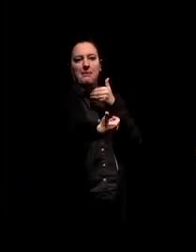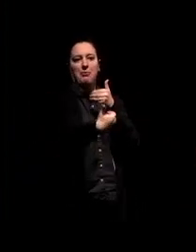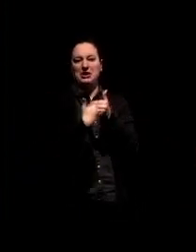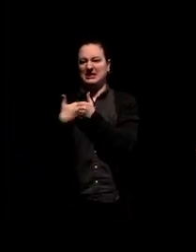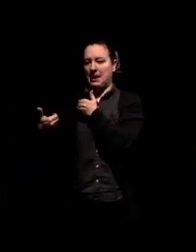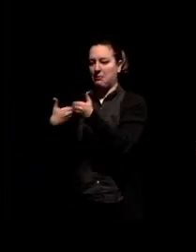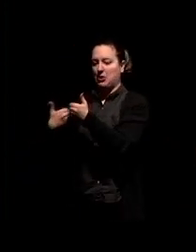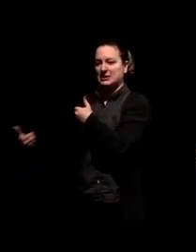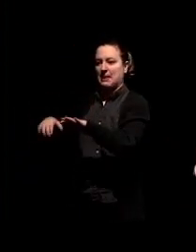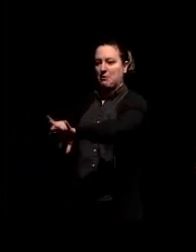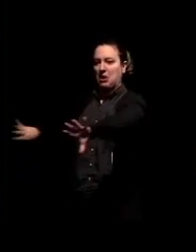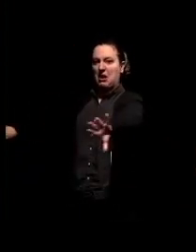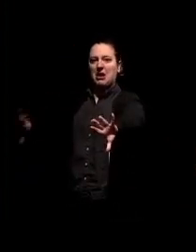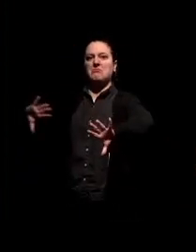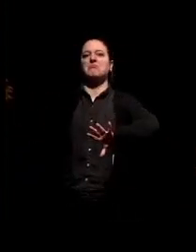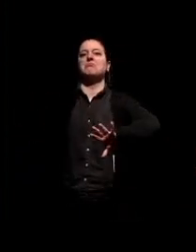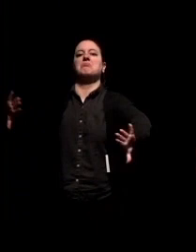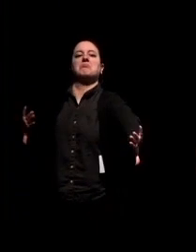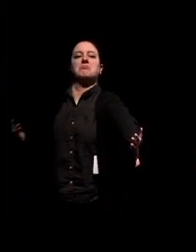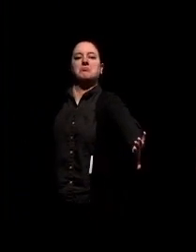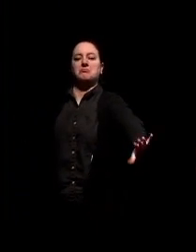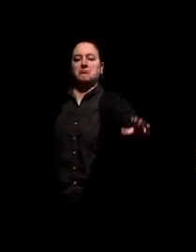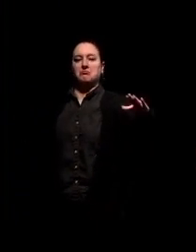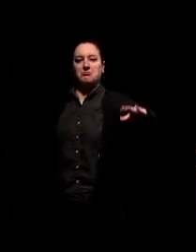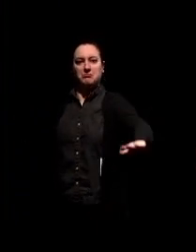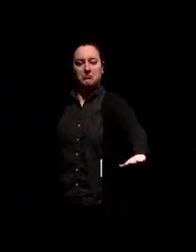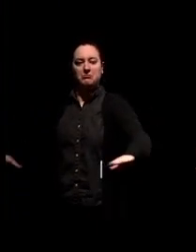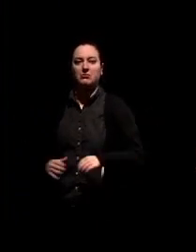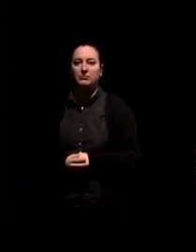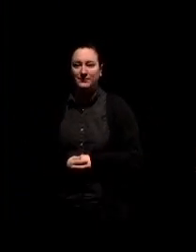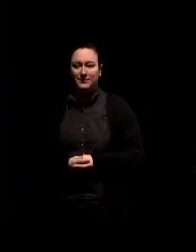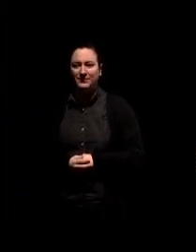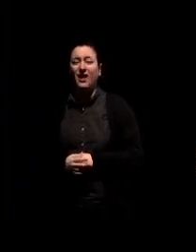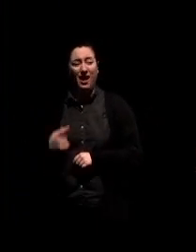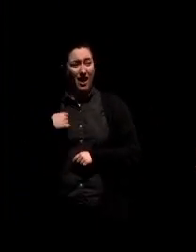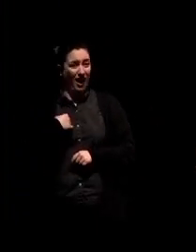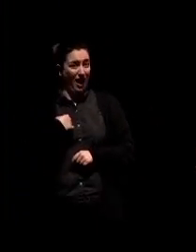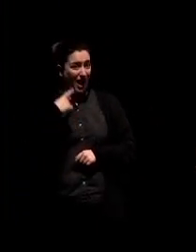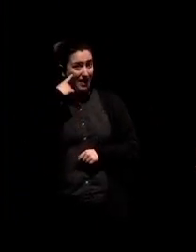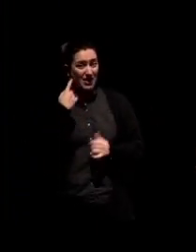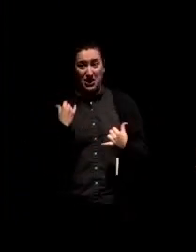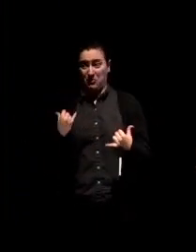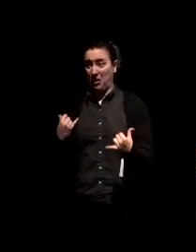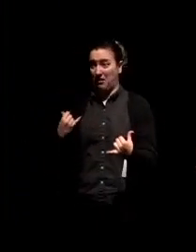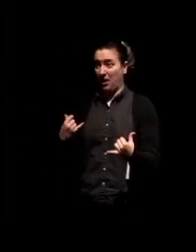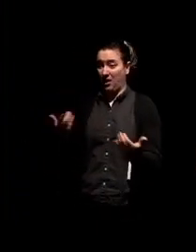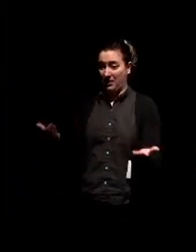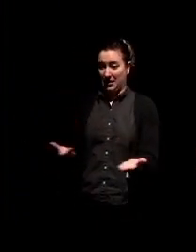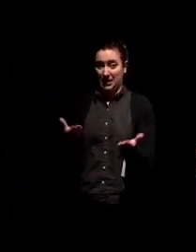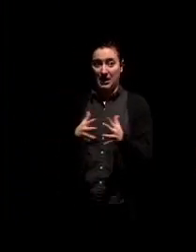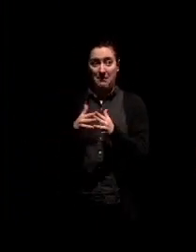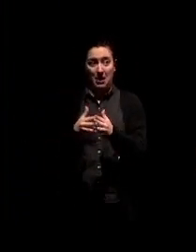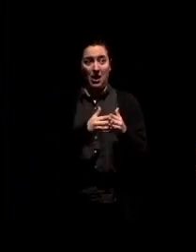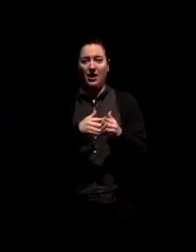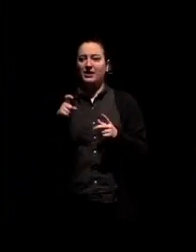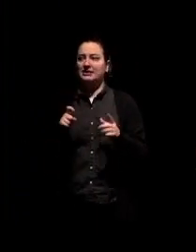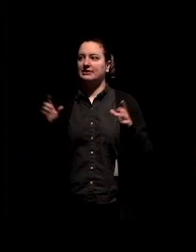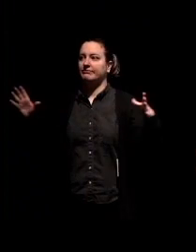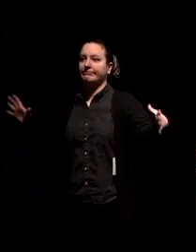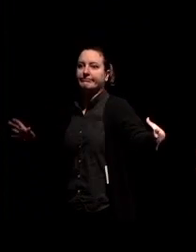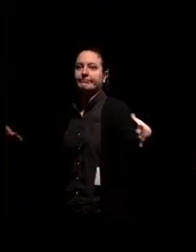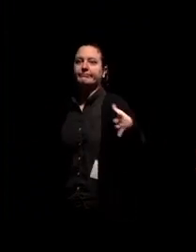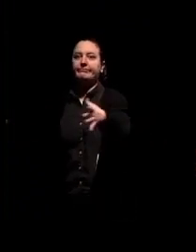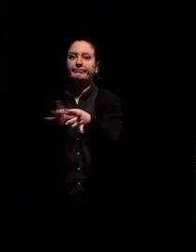together collectively. And I think that's what we really need in the United States is collective action to achieve mental health